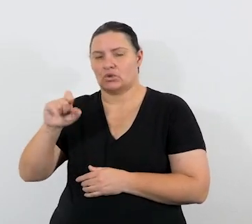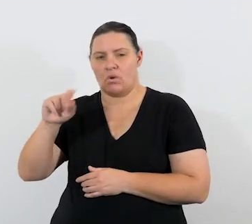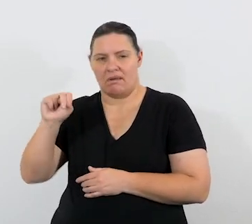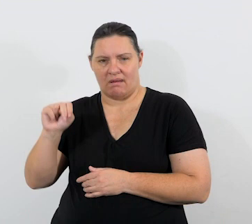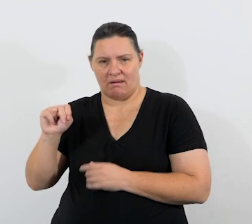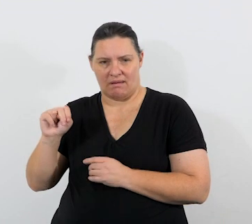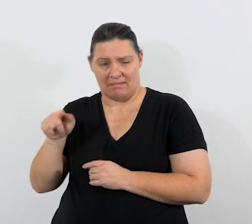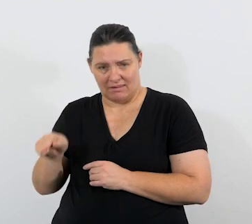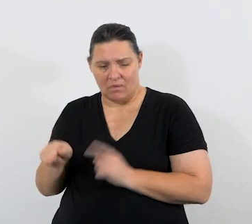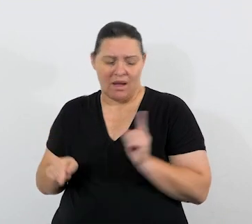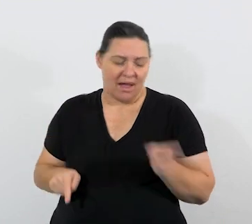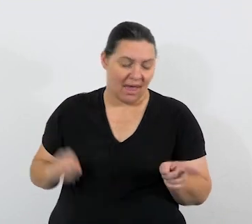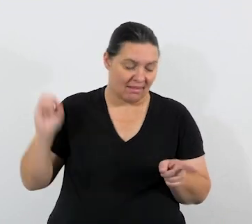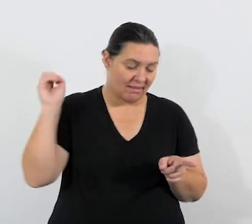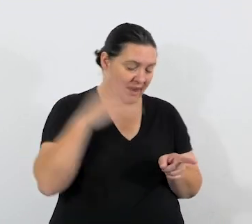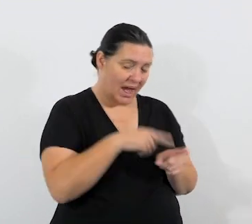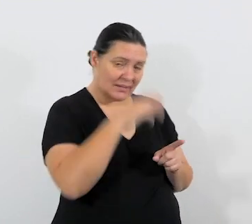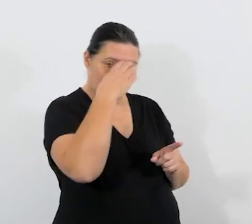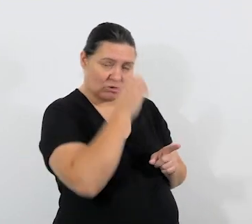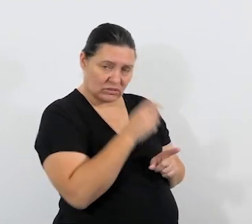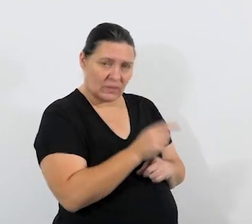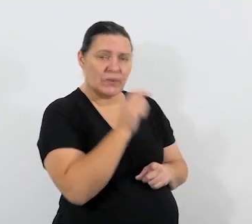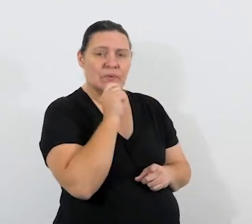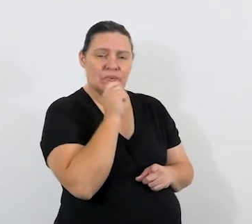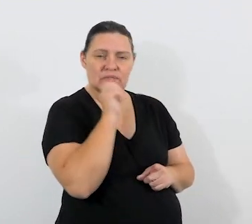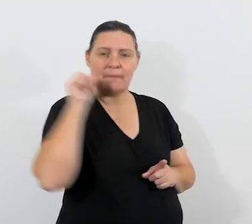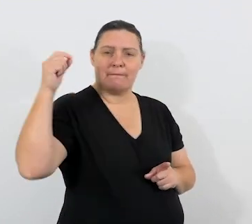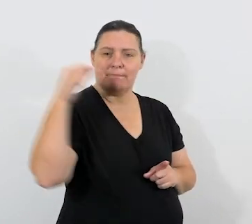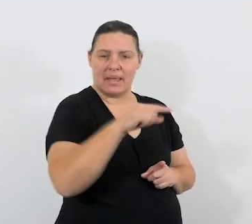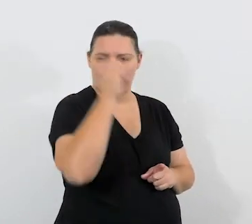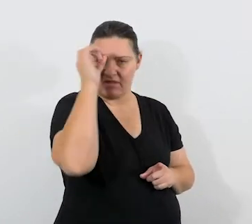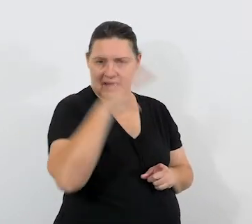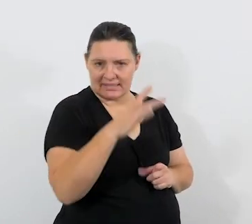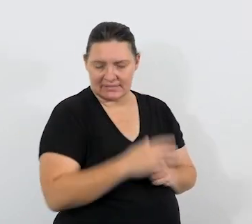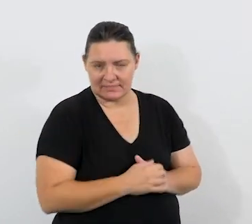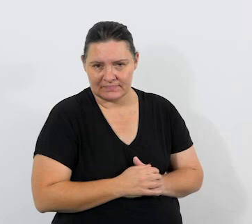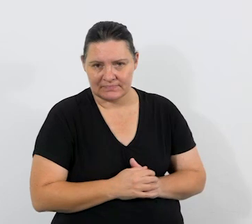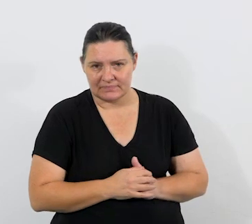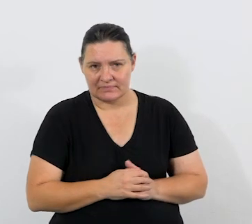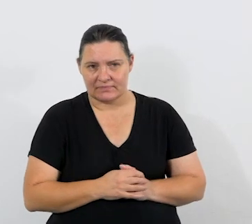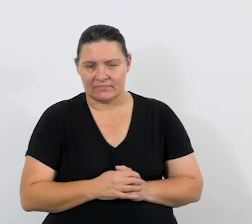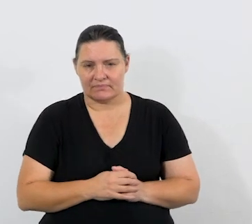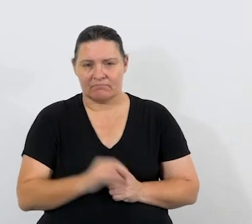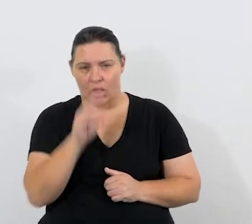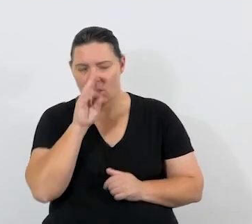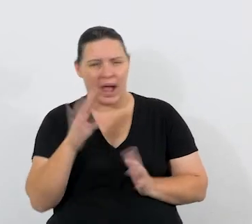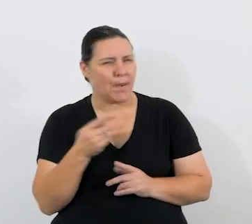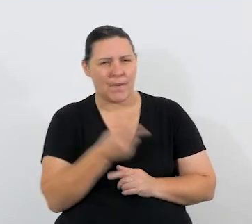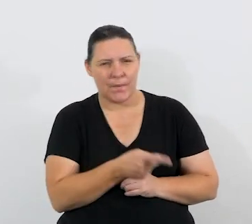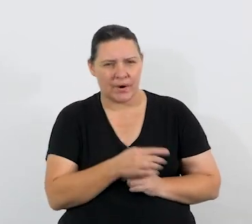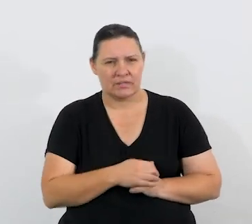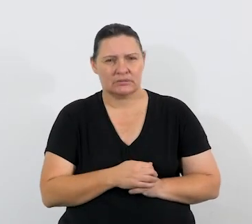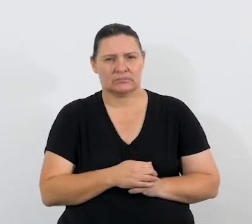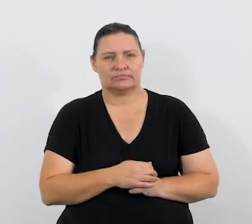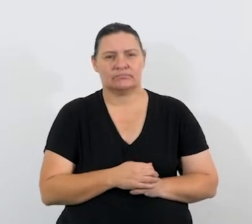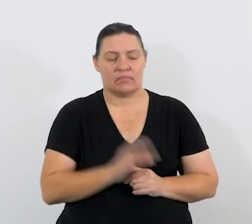electrons, whereas the light microscope uses the beam of light. So let us look at how they look.